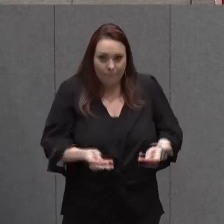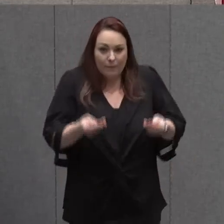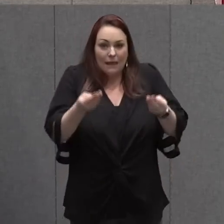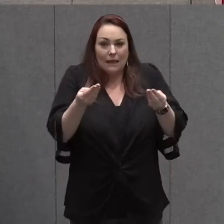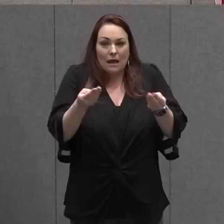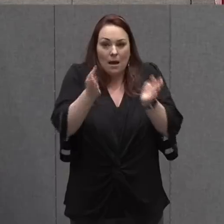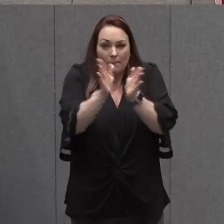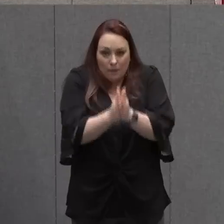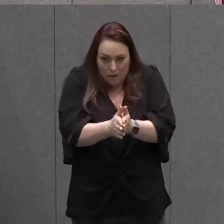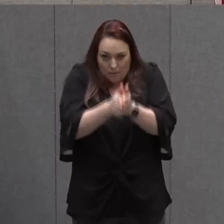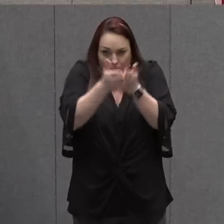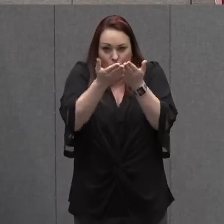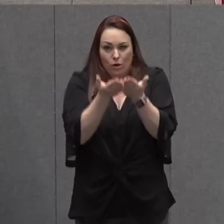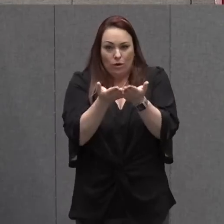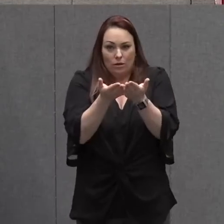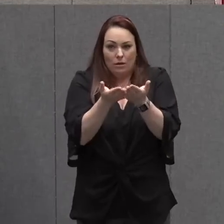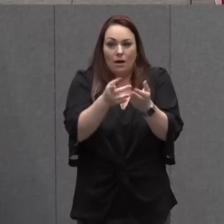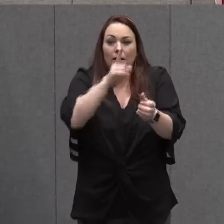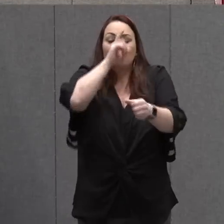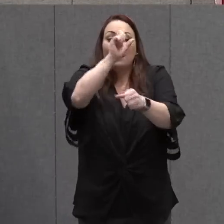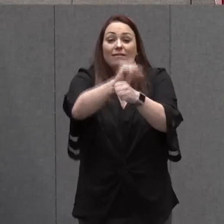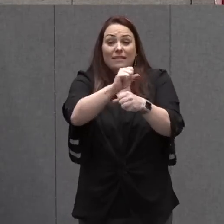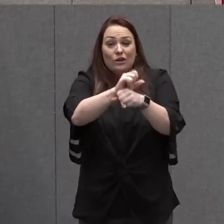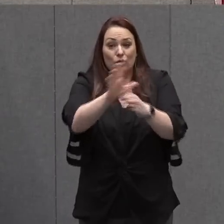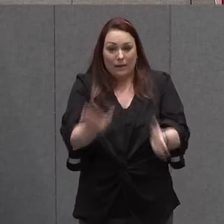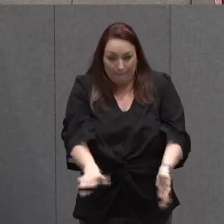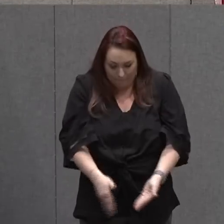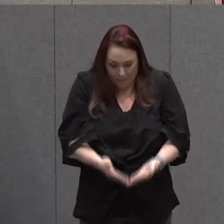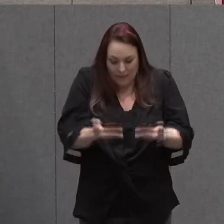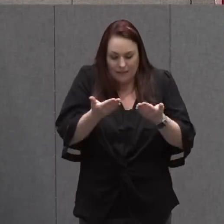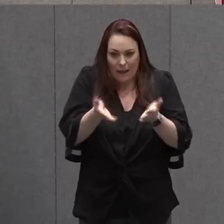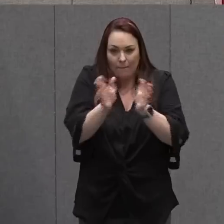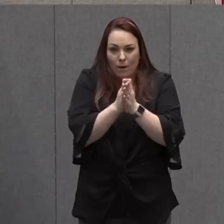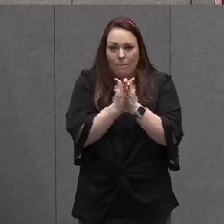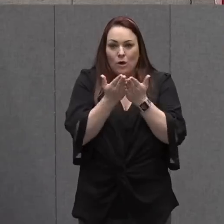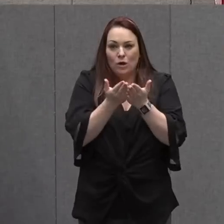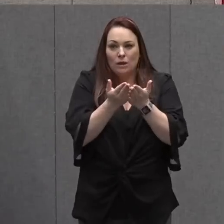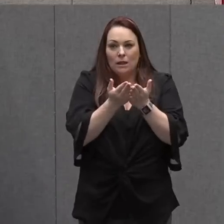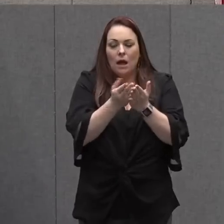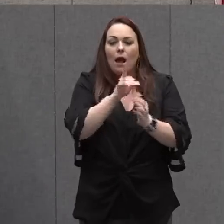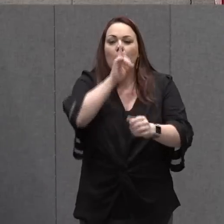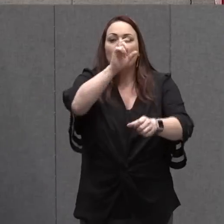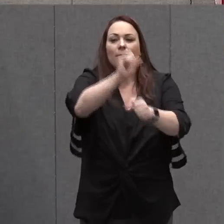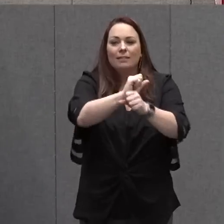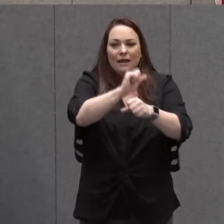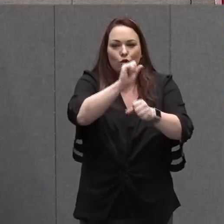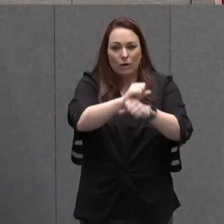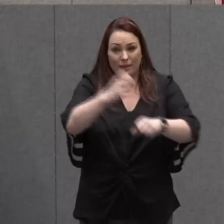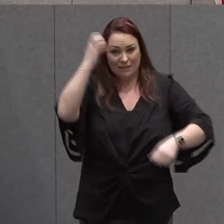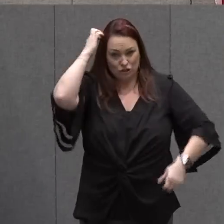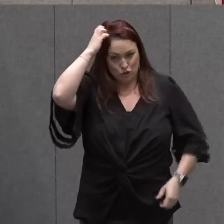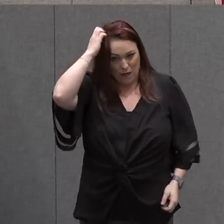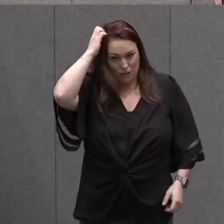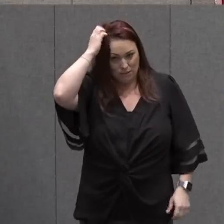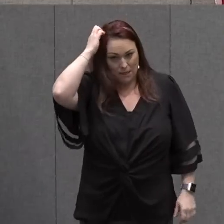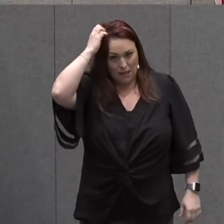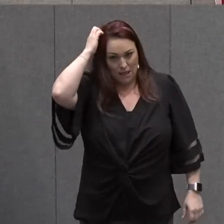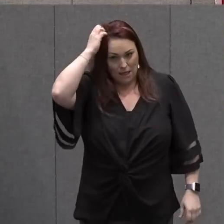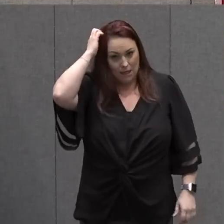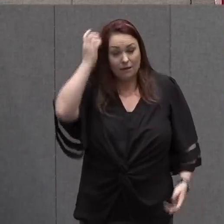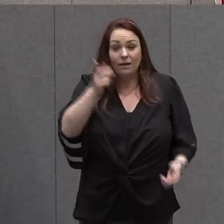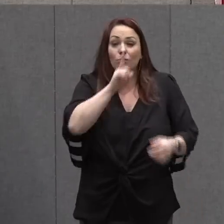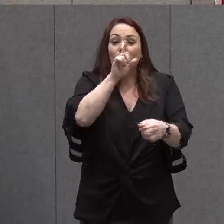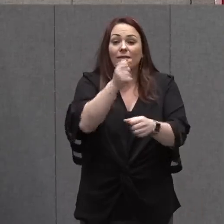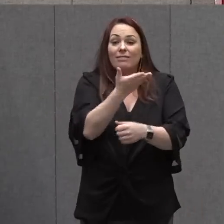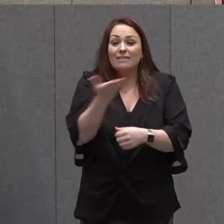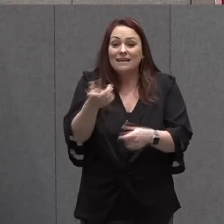I literally picked up the book, yes. Or, gosh, I'm literally scratching my head. It's the things that are actually going